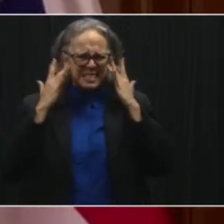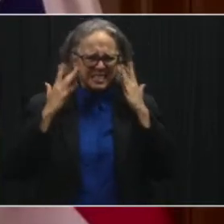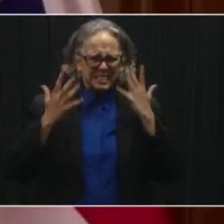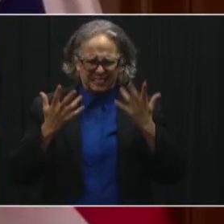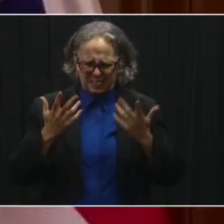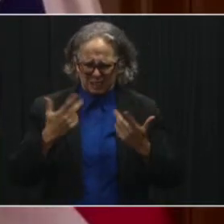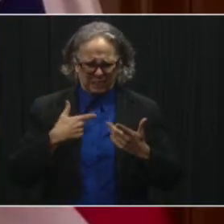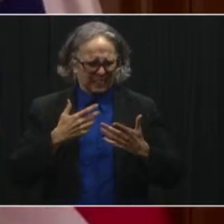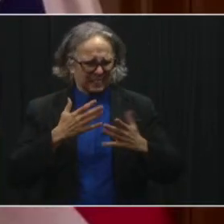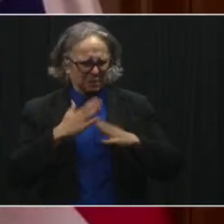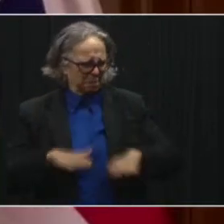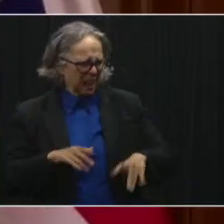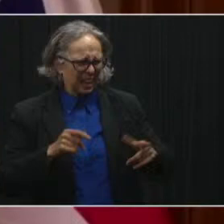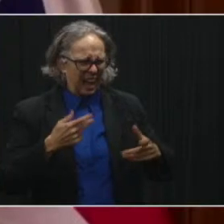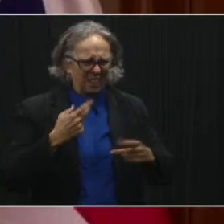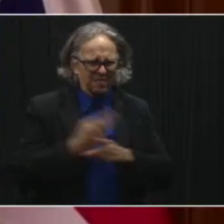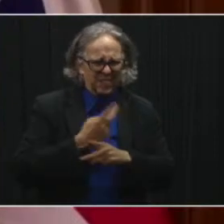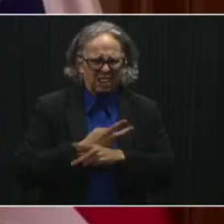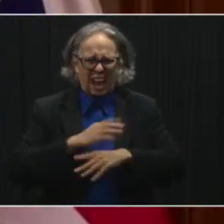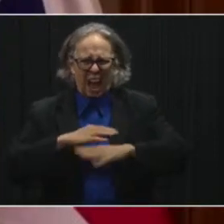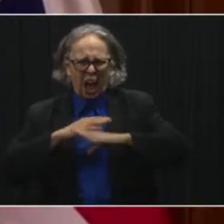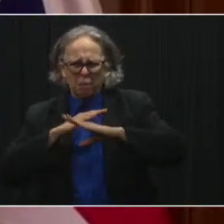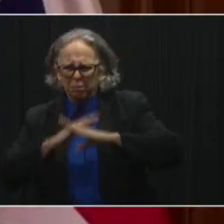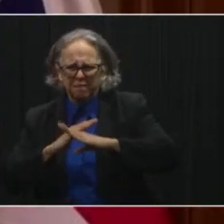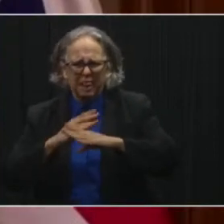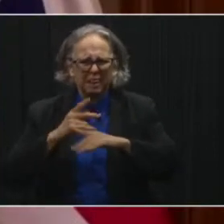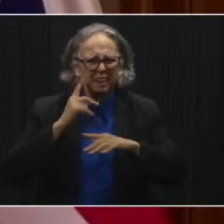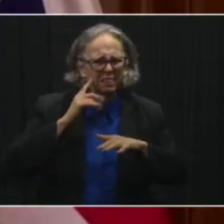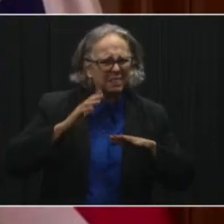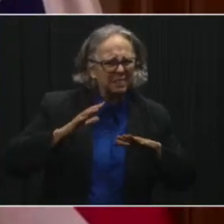it out every day. I'll leave that up